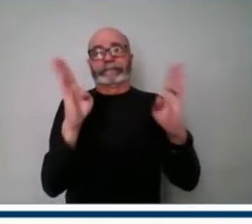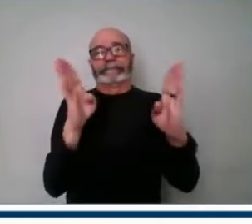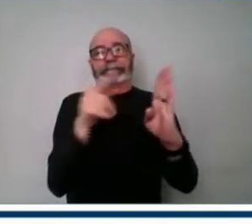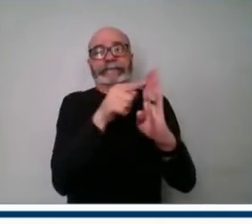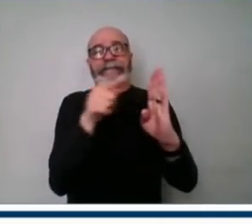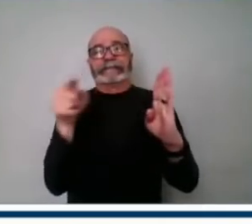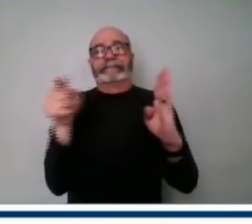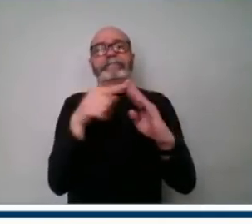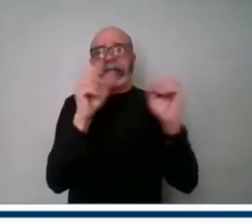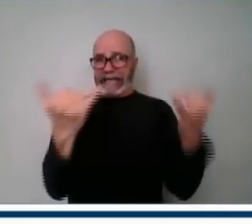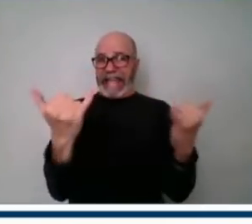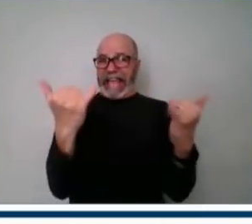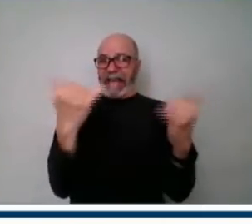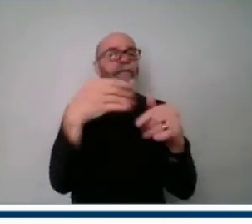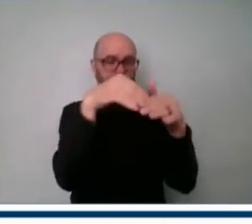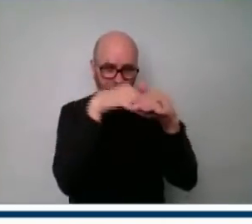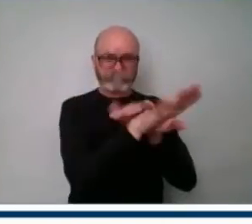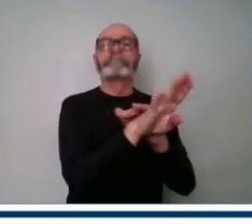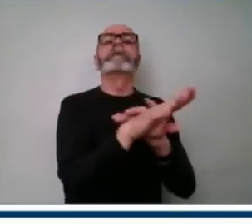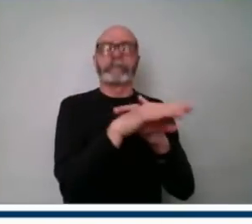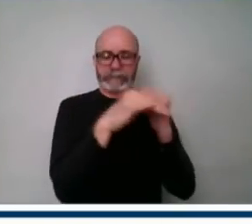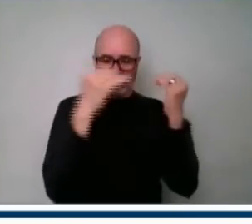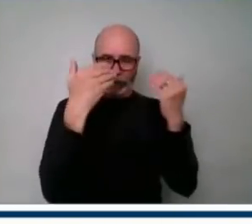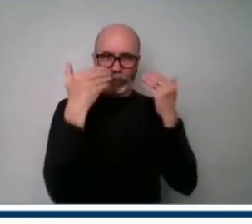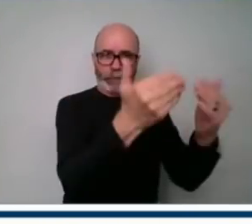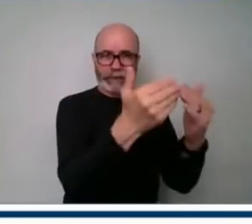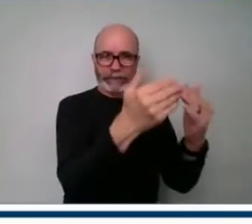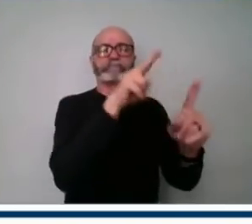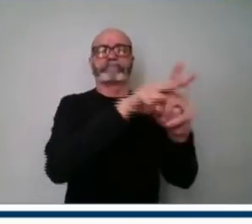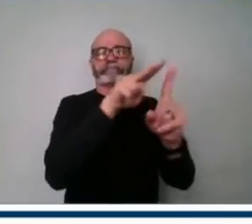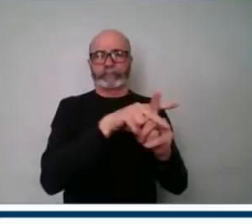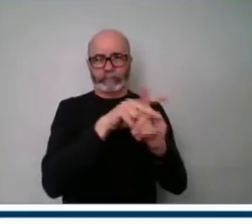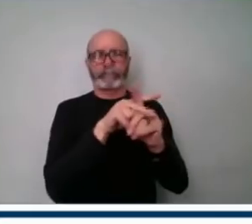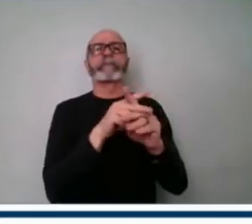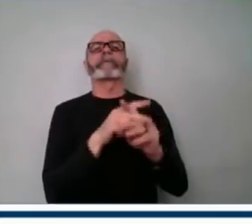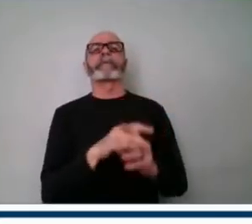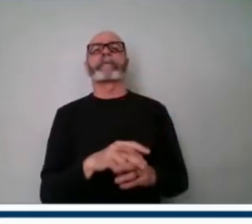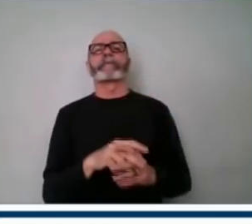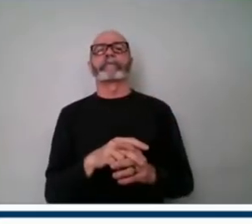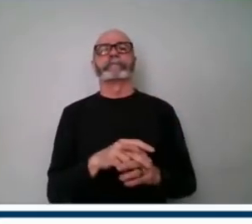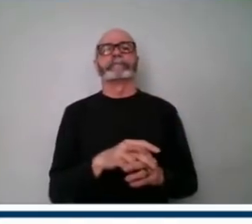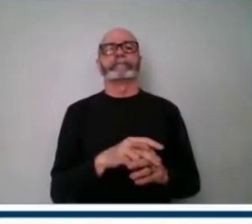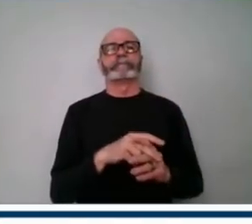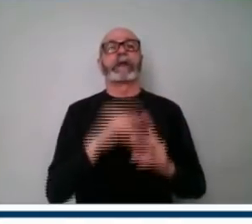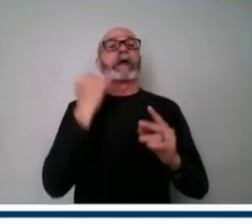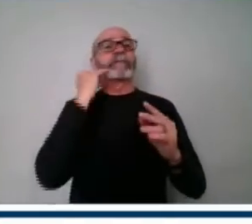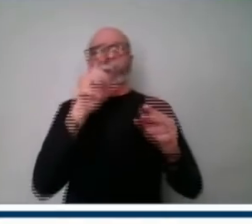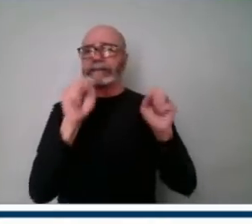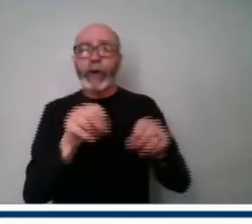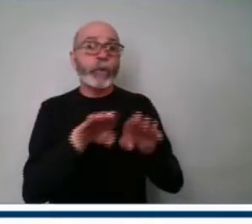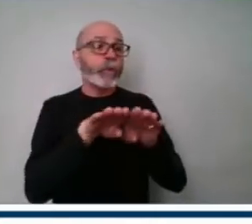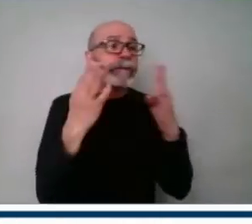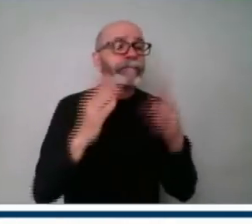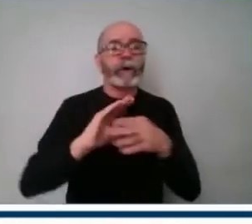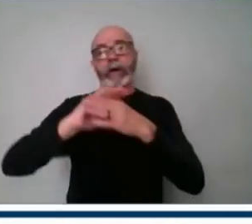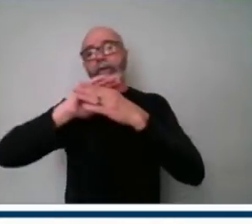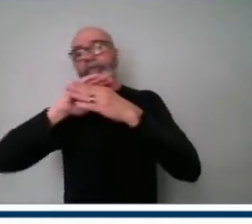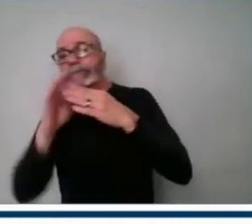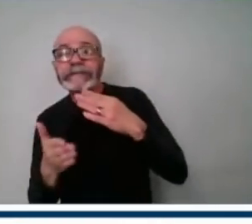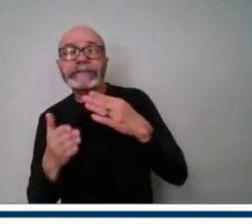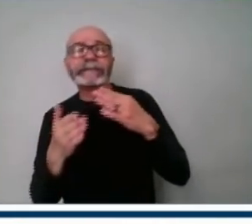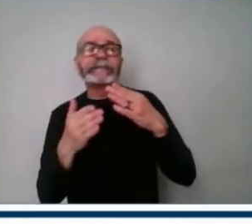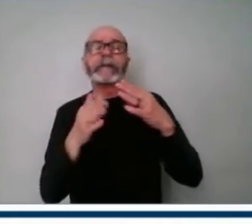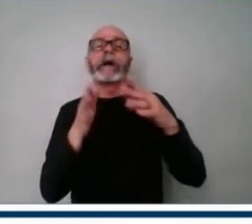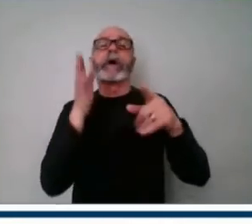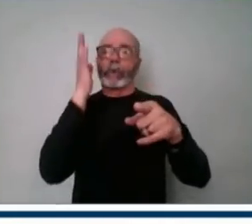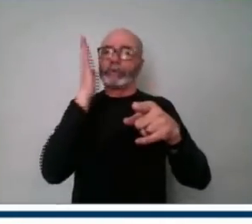as early as this weekend, with all 25 clinics running this week. We're well on our way. Over the next several weeks, we'll